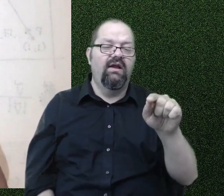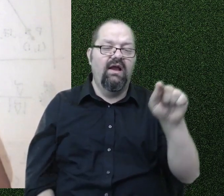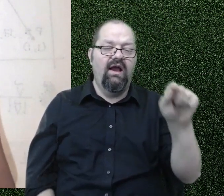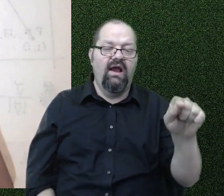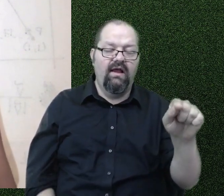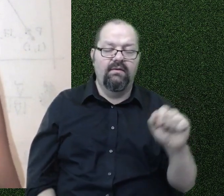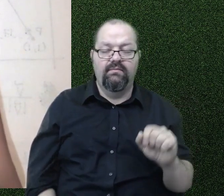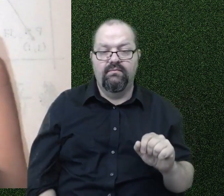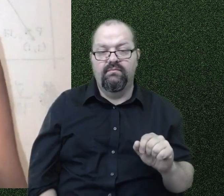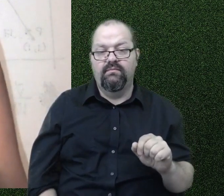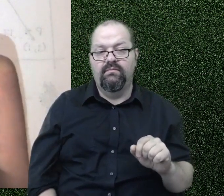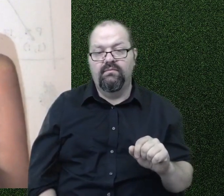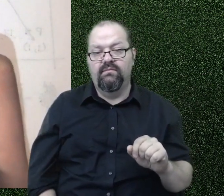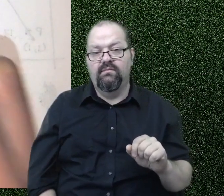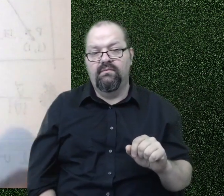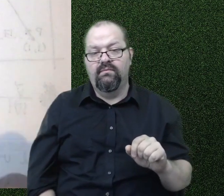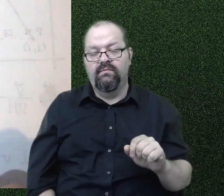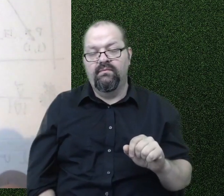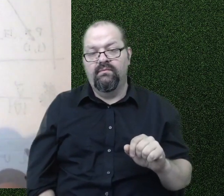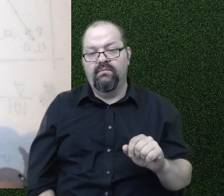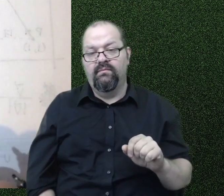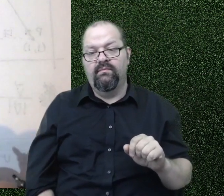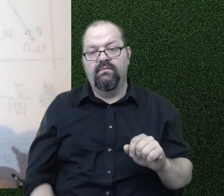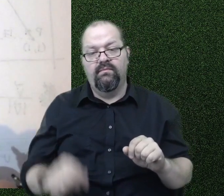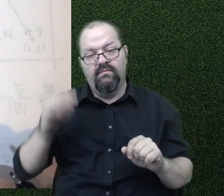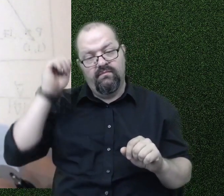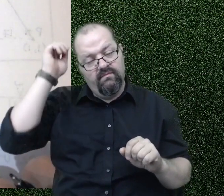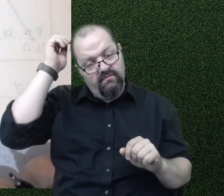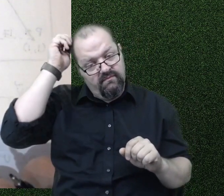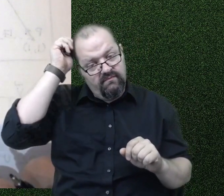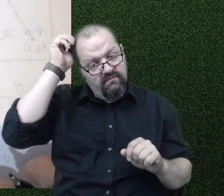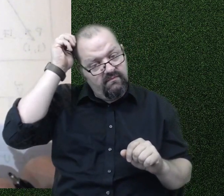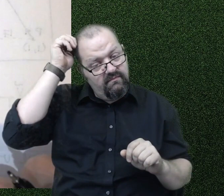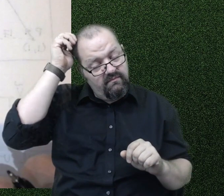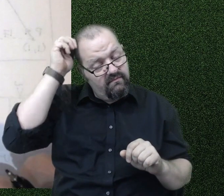You go 0 units in the x direction and 1 unit in the y direction.